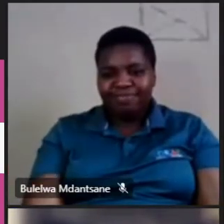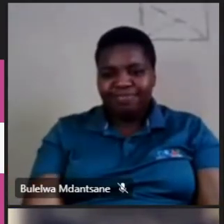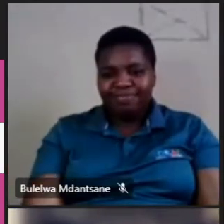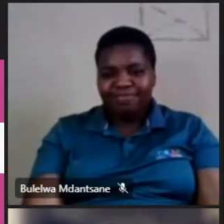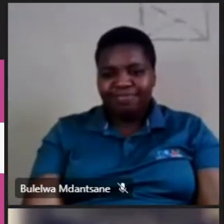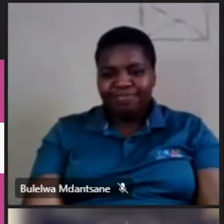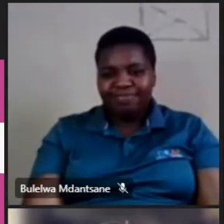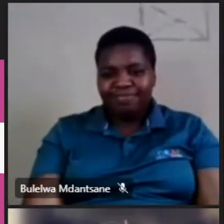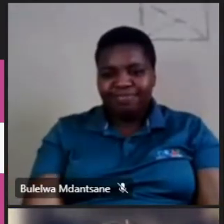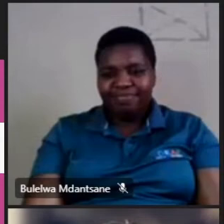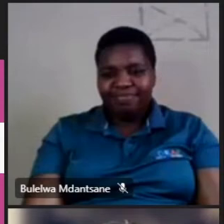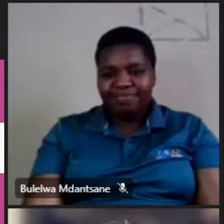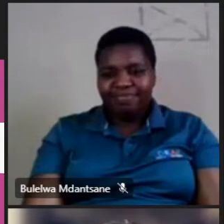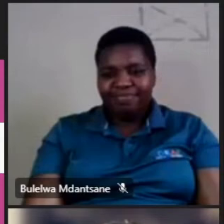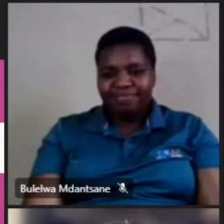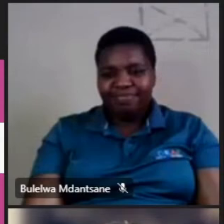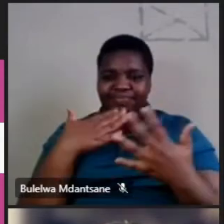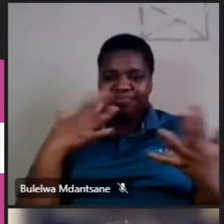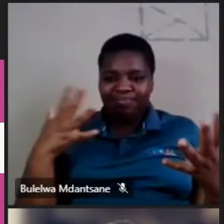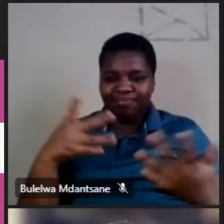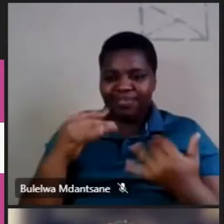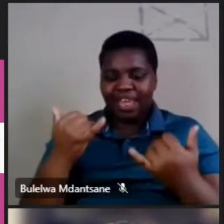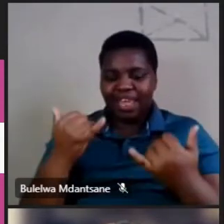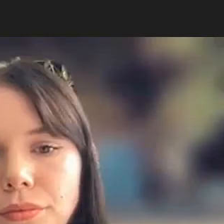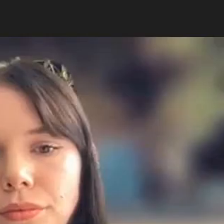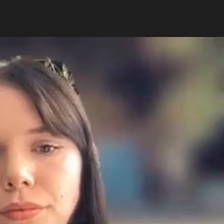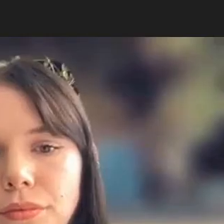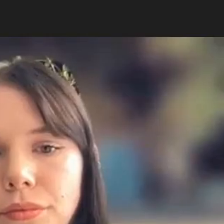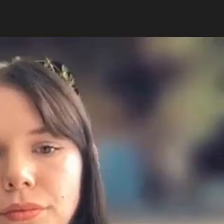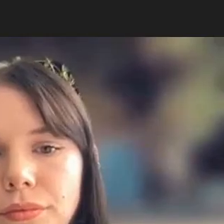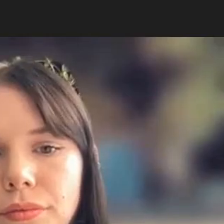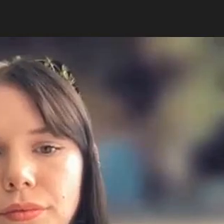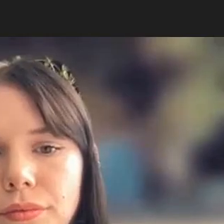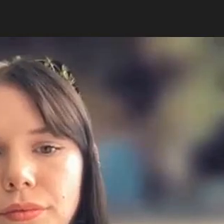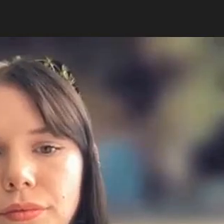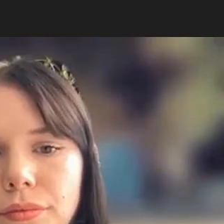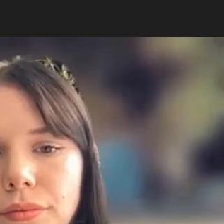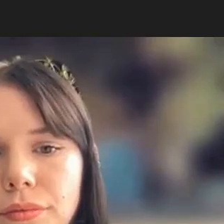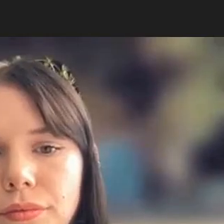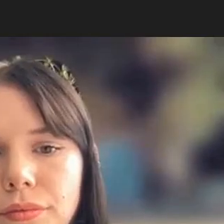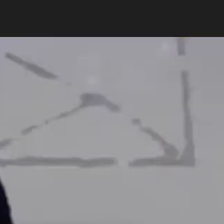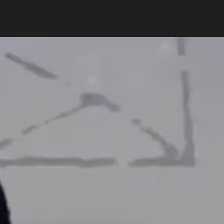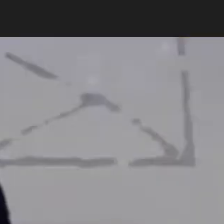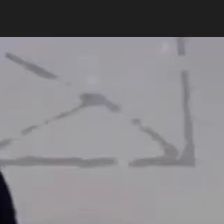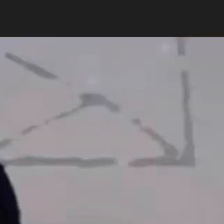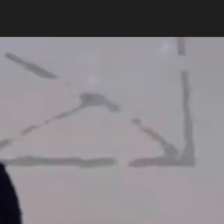Thank you so much, Jacqueline. Over to you, Dr. Jacques.